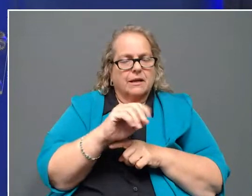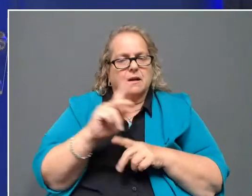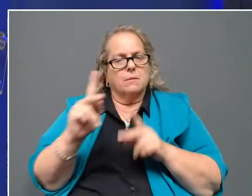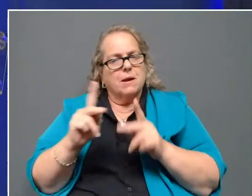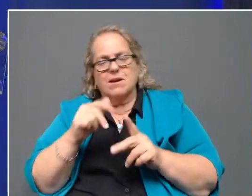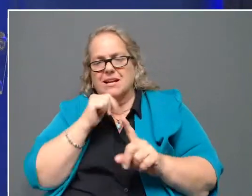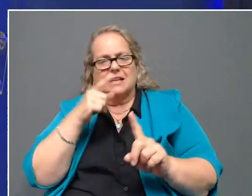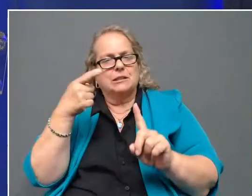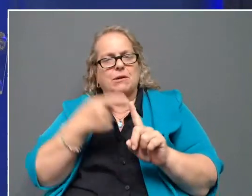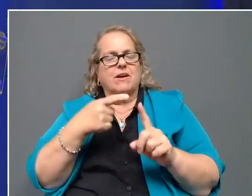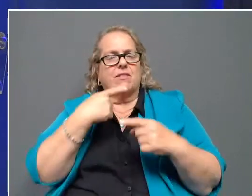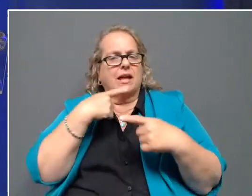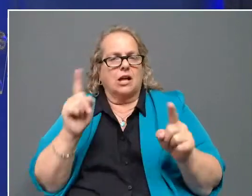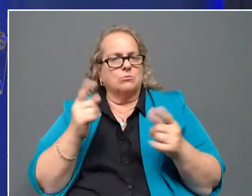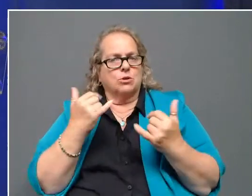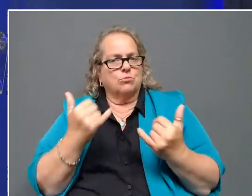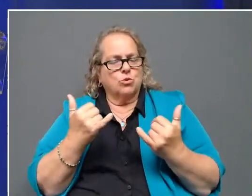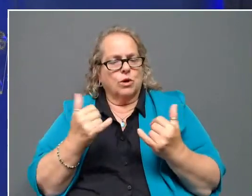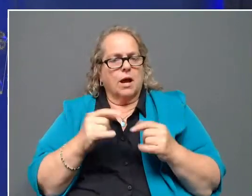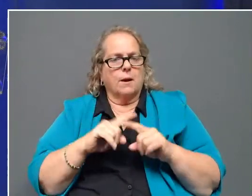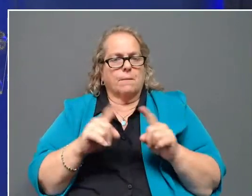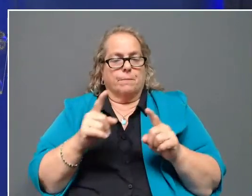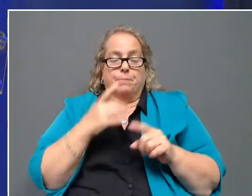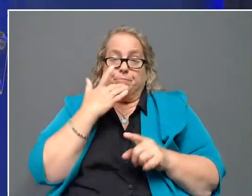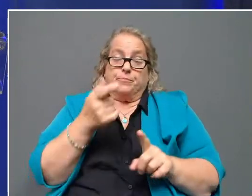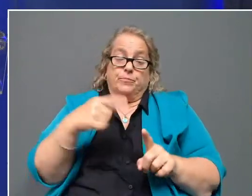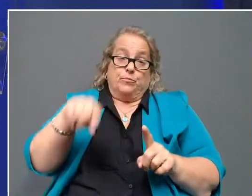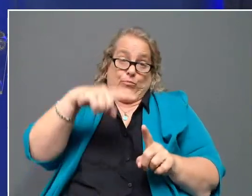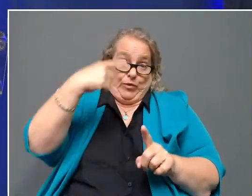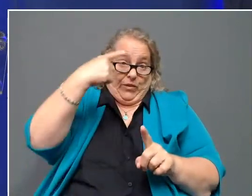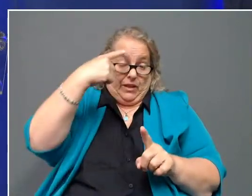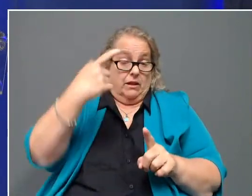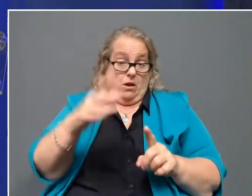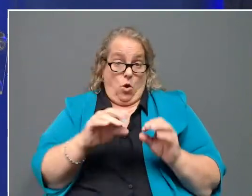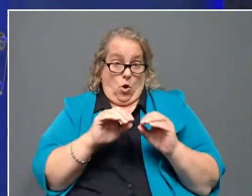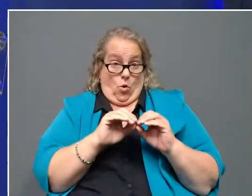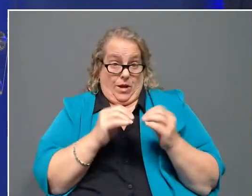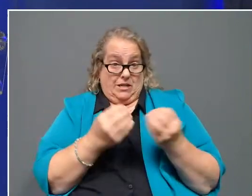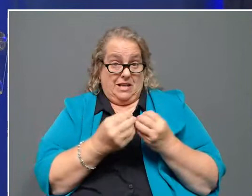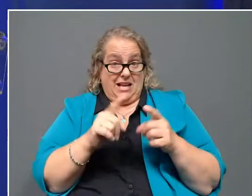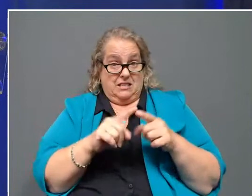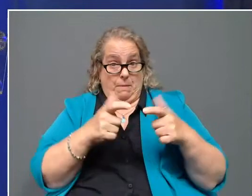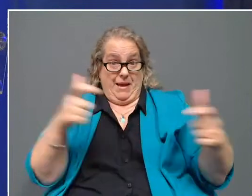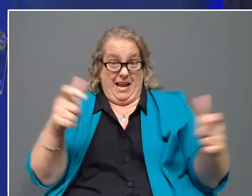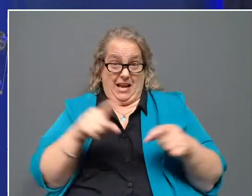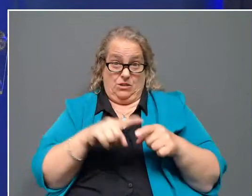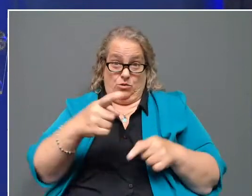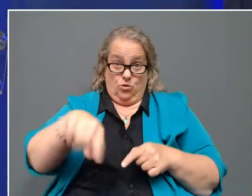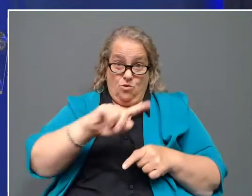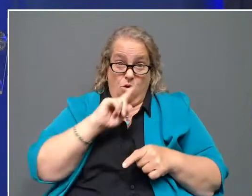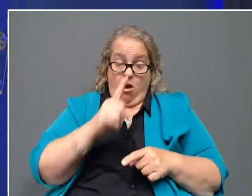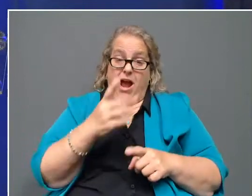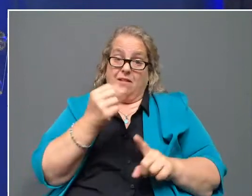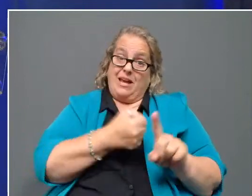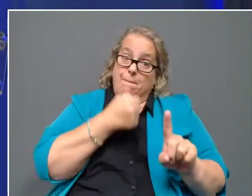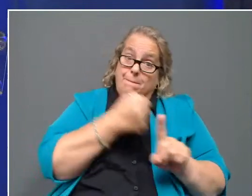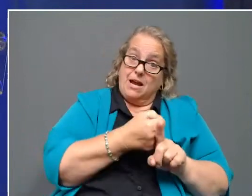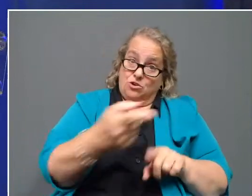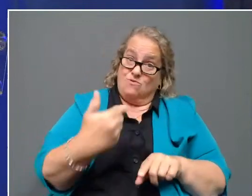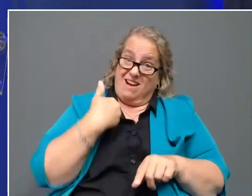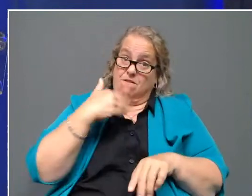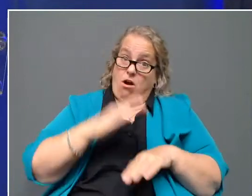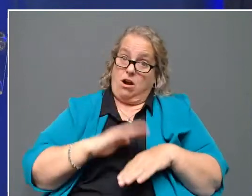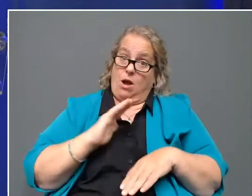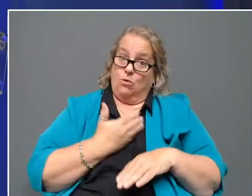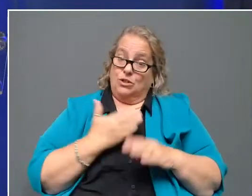here today. Because when you think about an organization as big as what you all are and the impact that you have on our city, it's very